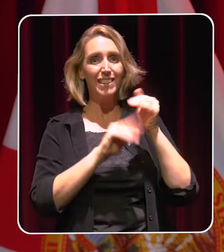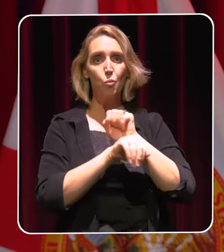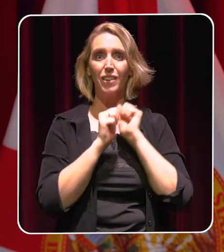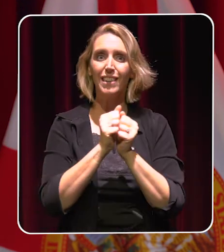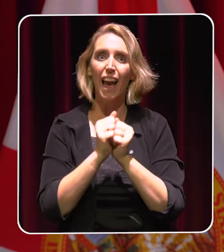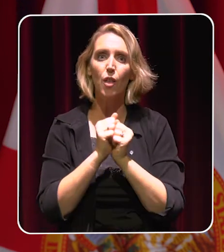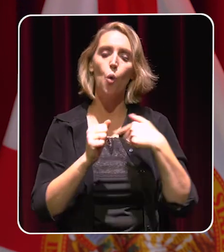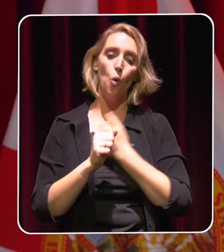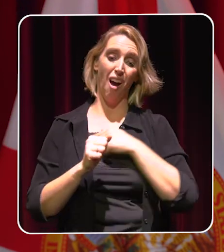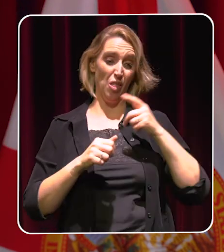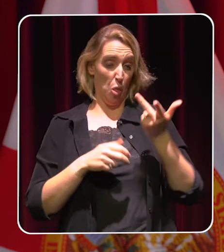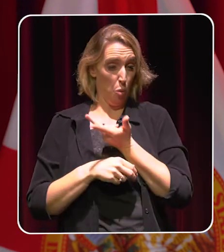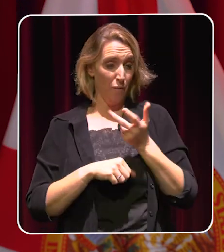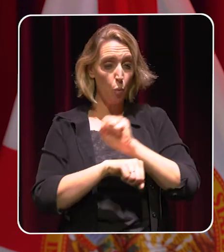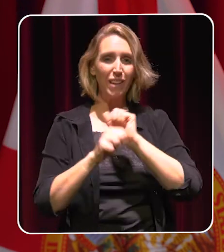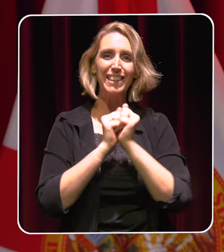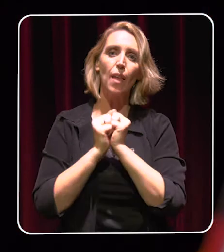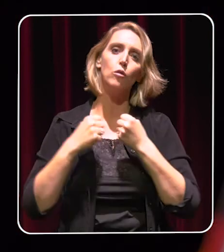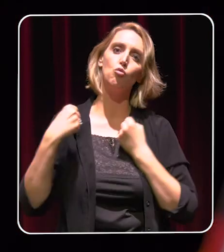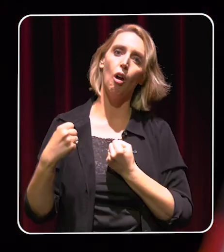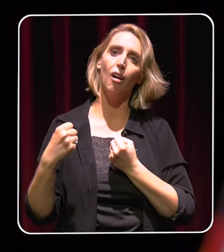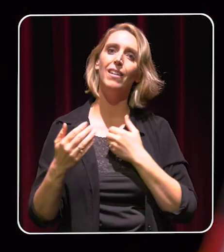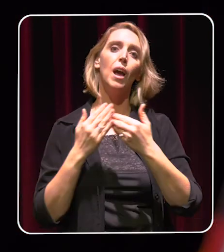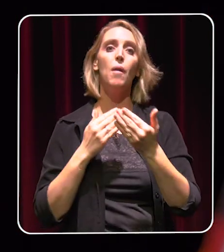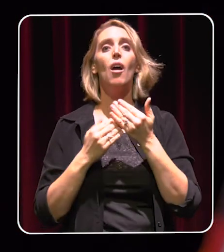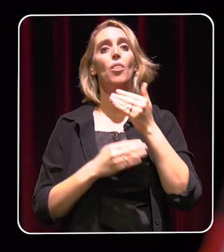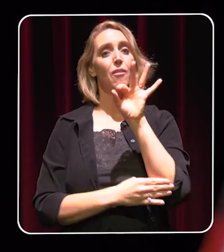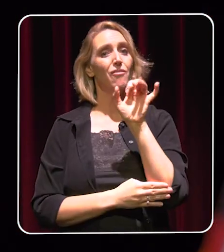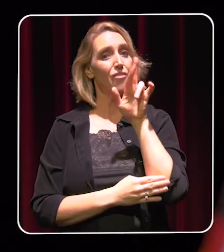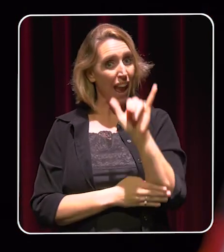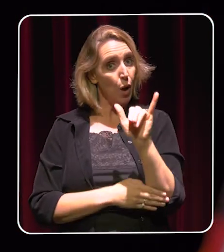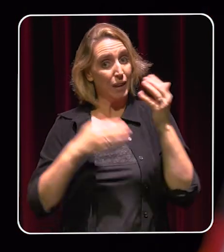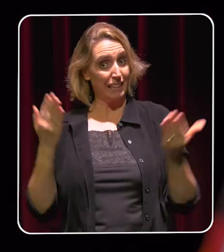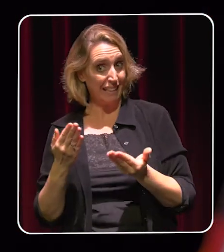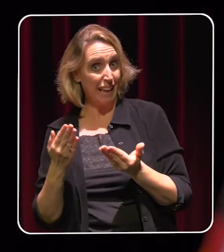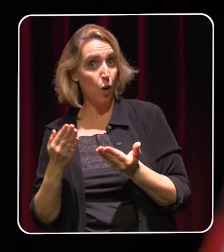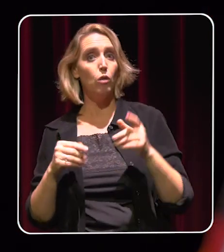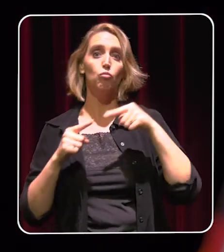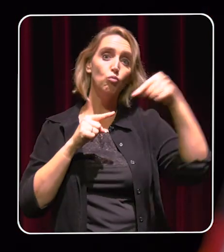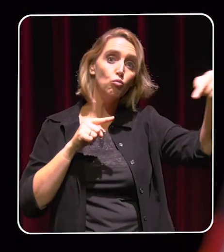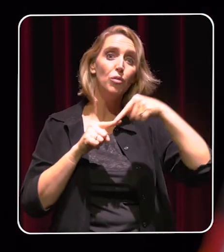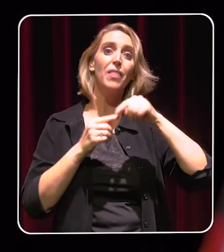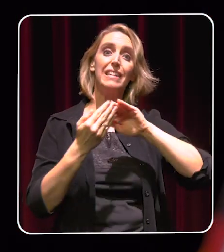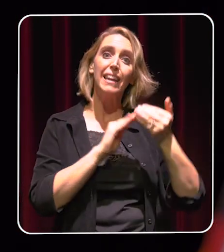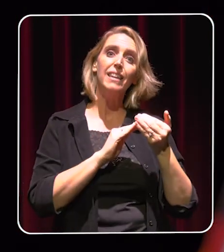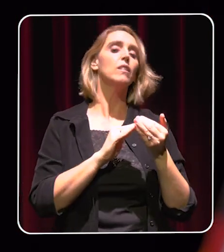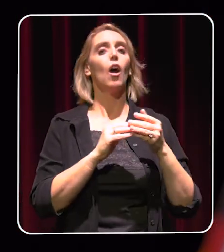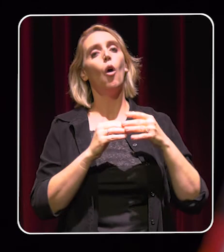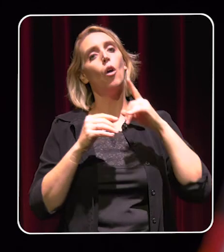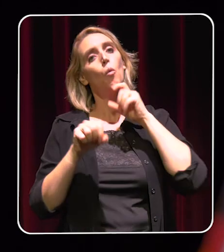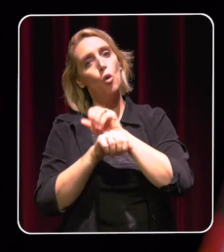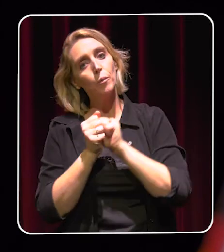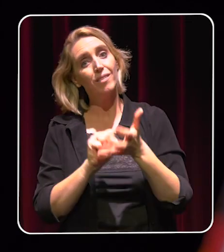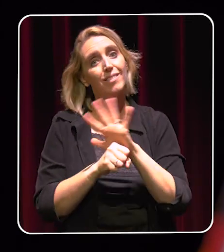who understand that we are stronger together. Whether it's bringing the Cross Bay Ferry here, or combating a global pandemic, or